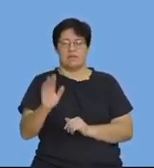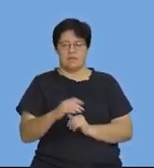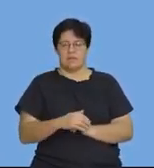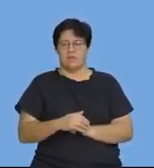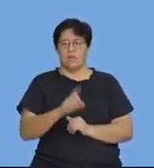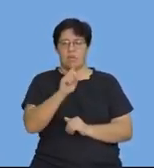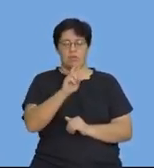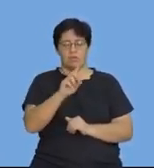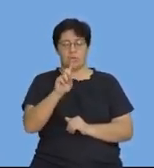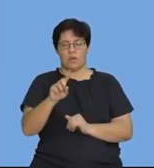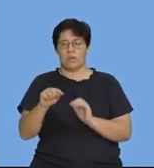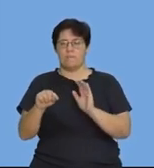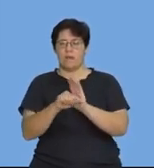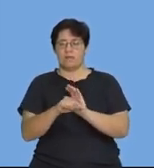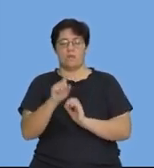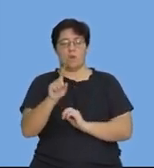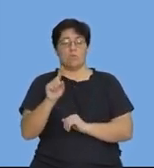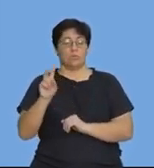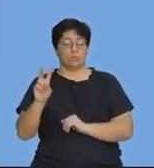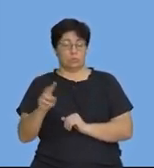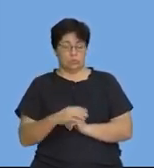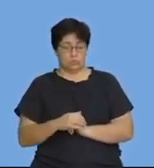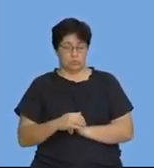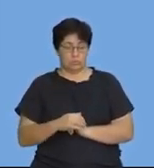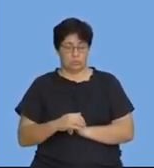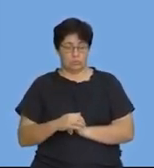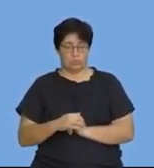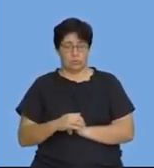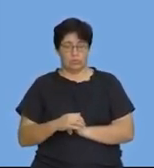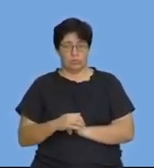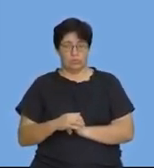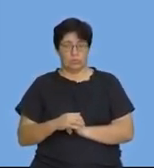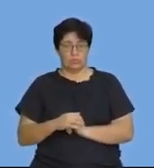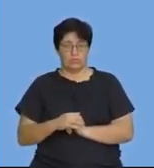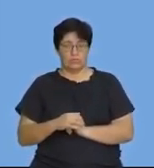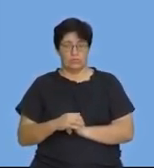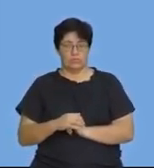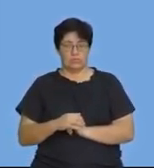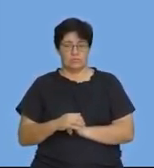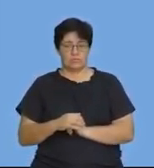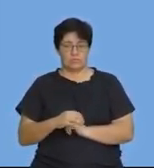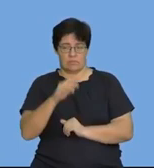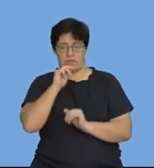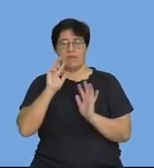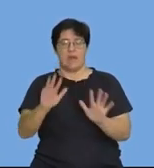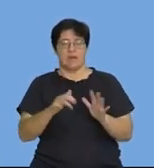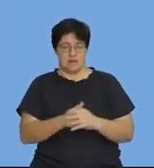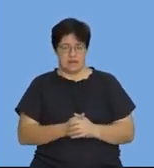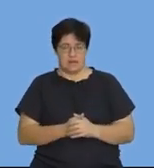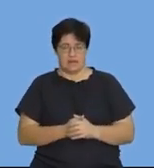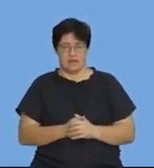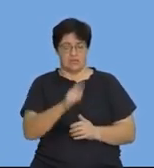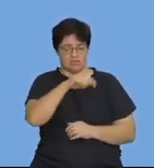121 minus 112. It will then give me 9, right? So it will be square root of